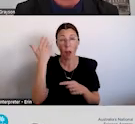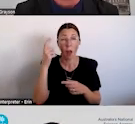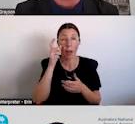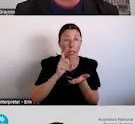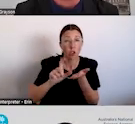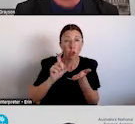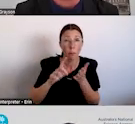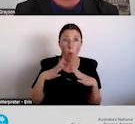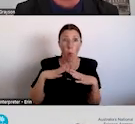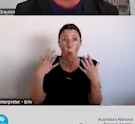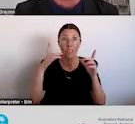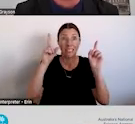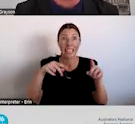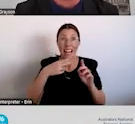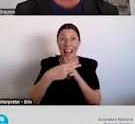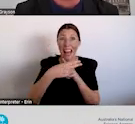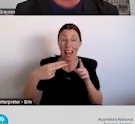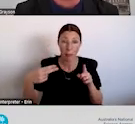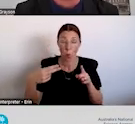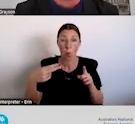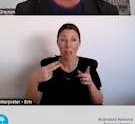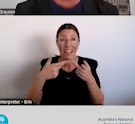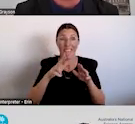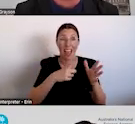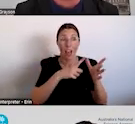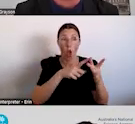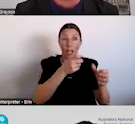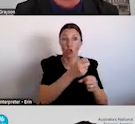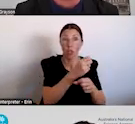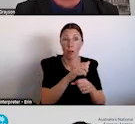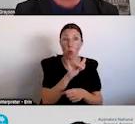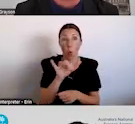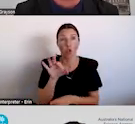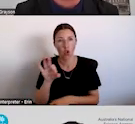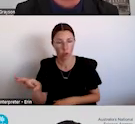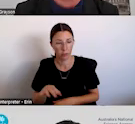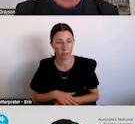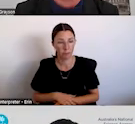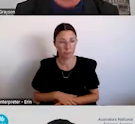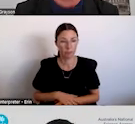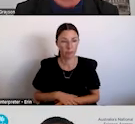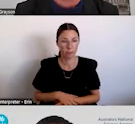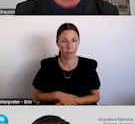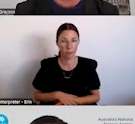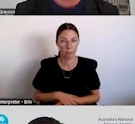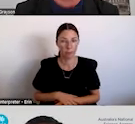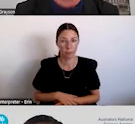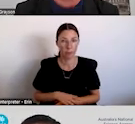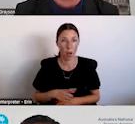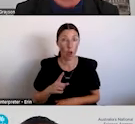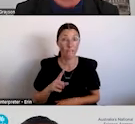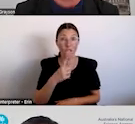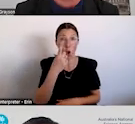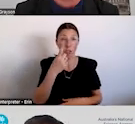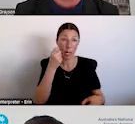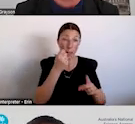label whether something is AI generated or not. The first batch of people that they have harmed is actually artists. Artists use